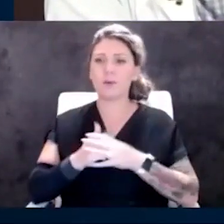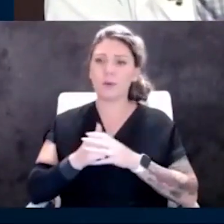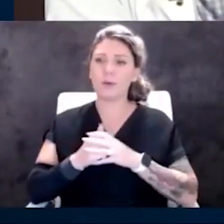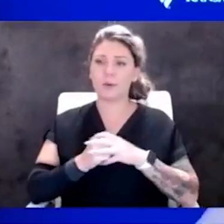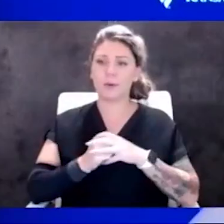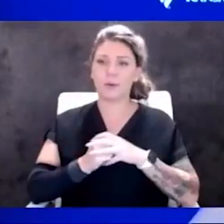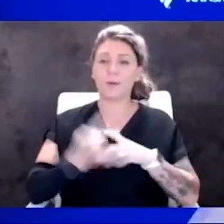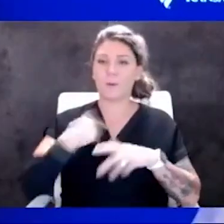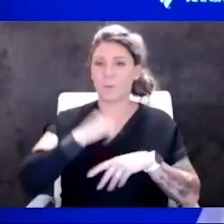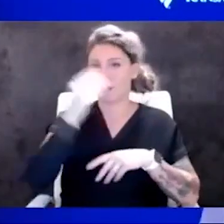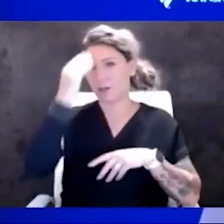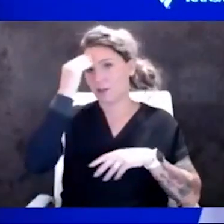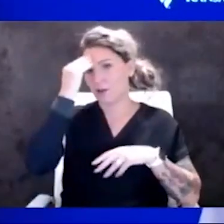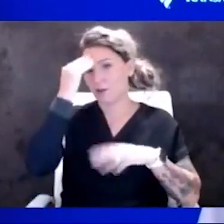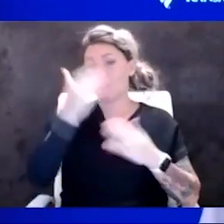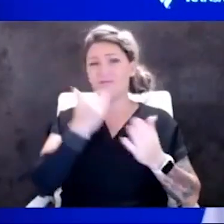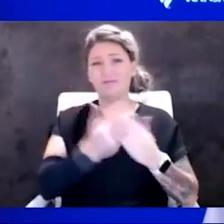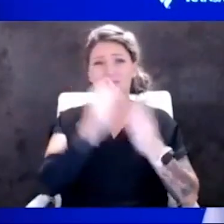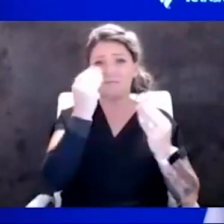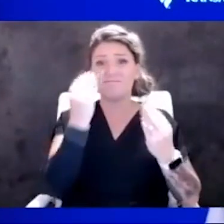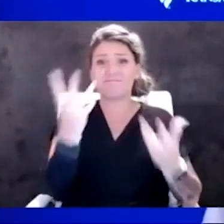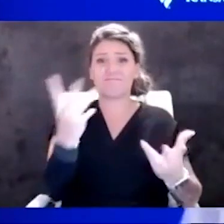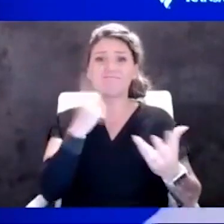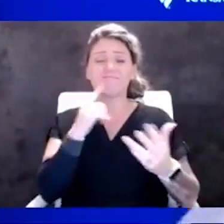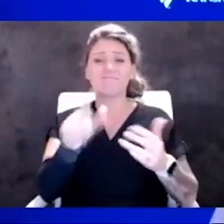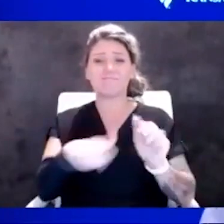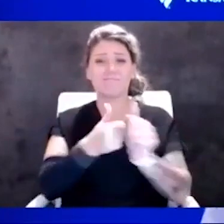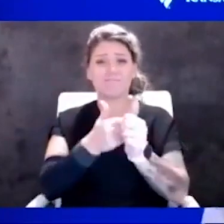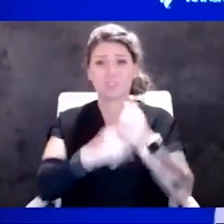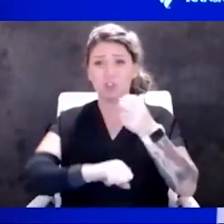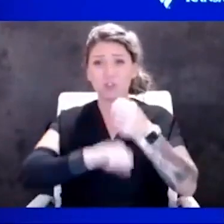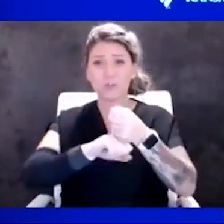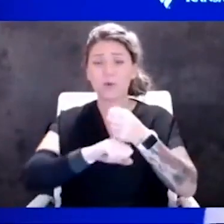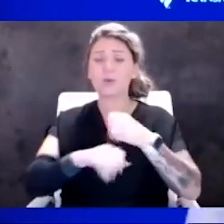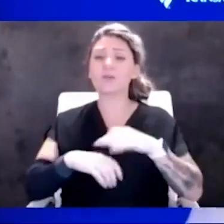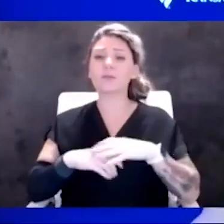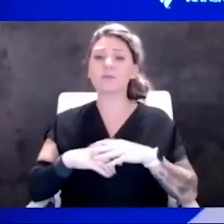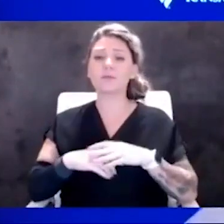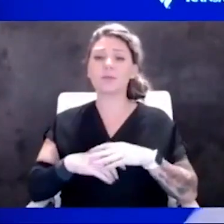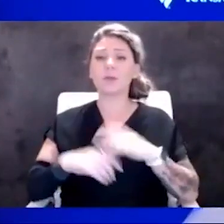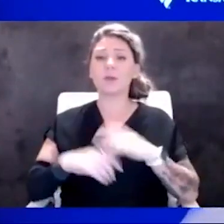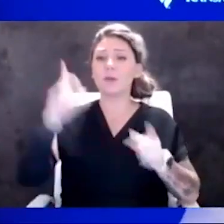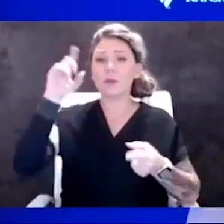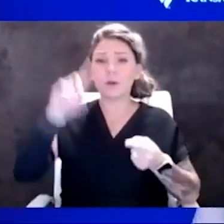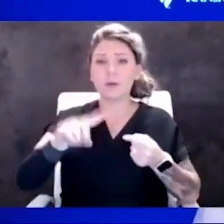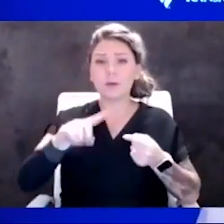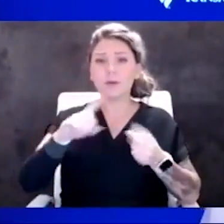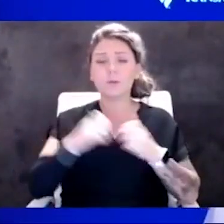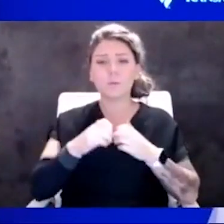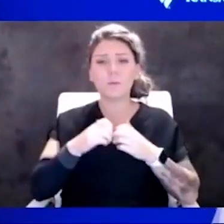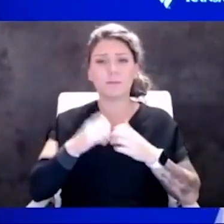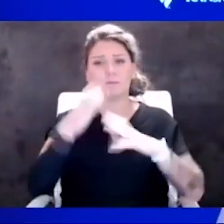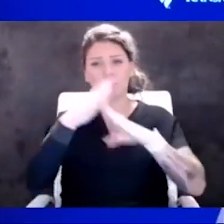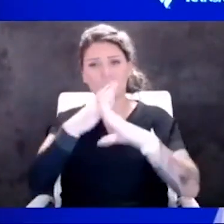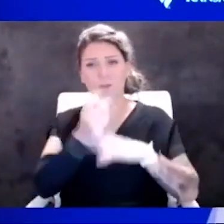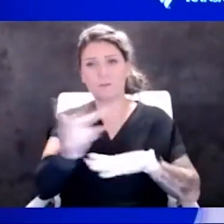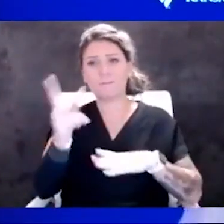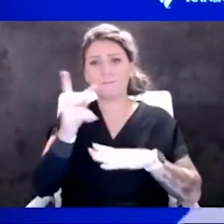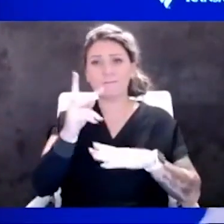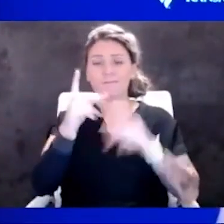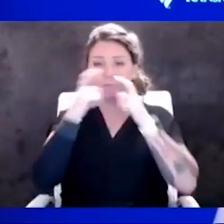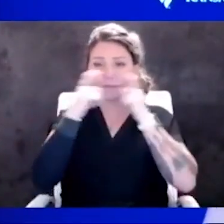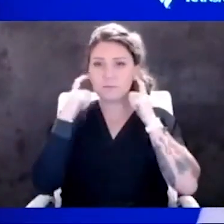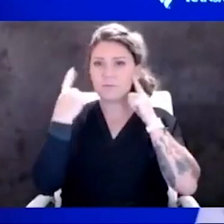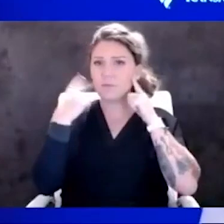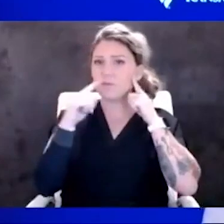and there is good data to back this up, that there are reductions in protection of some of the masks, especially for the wearer. But